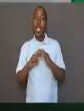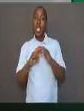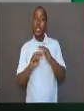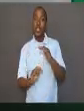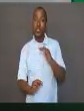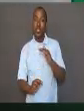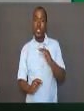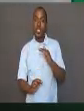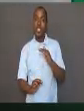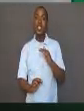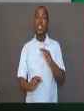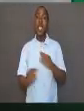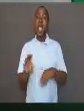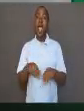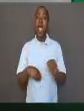action on the